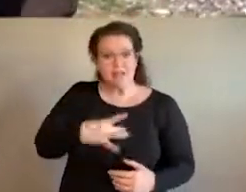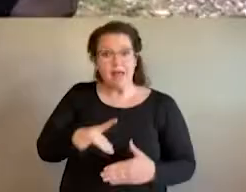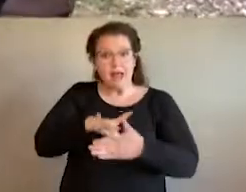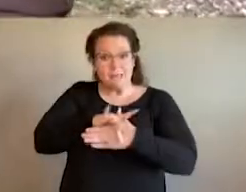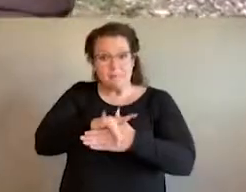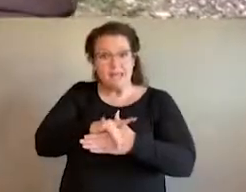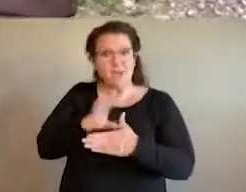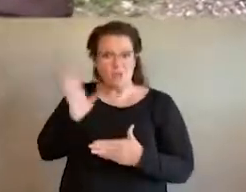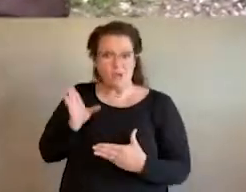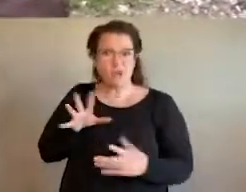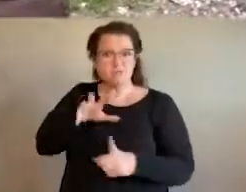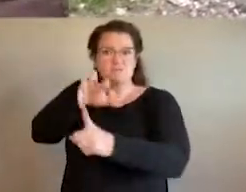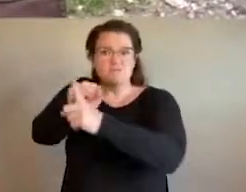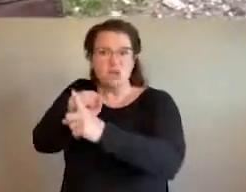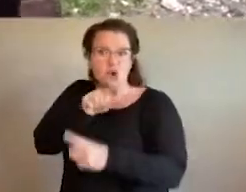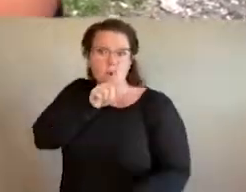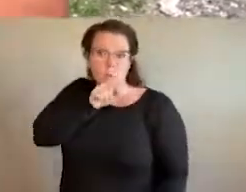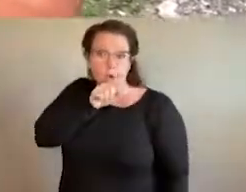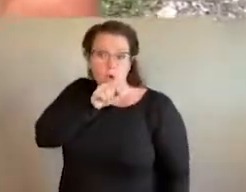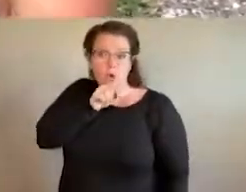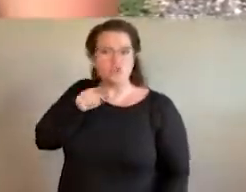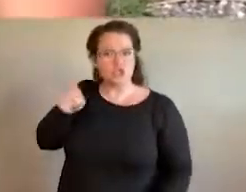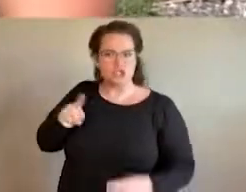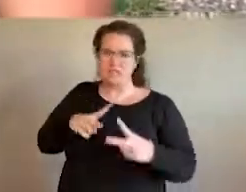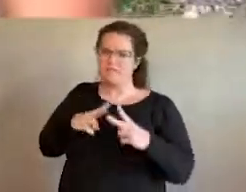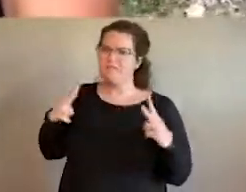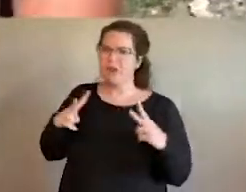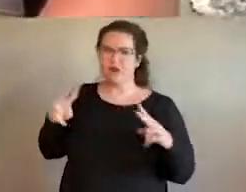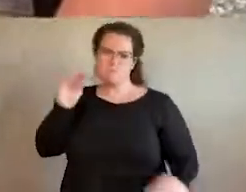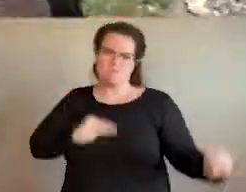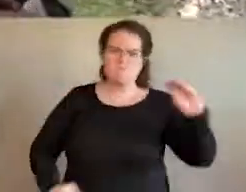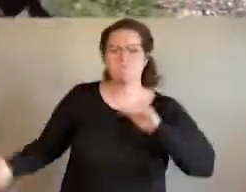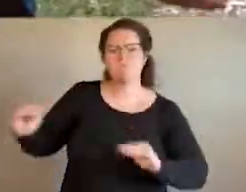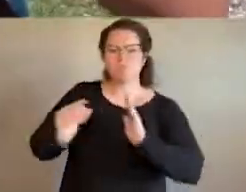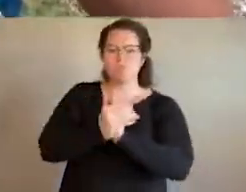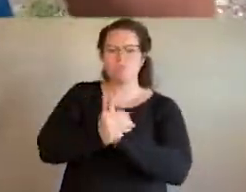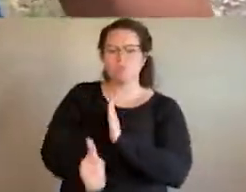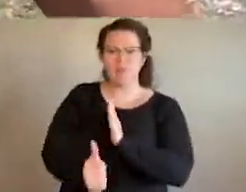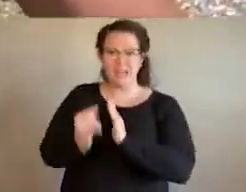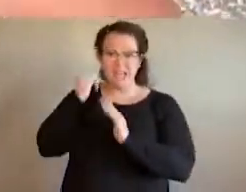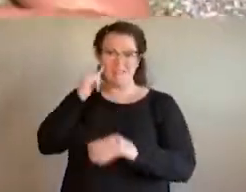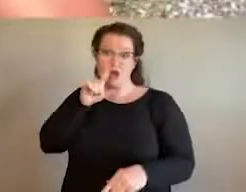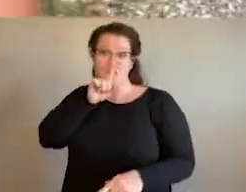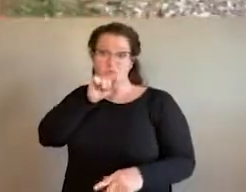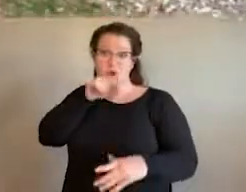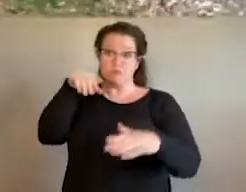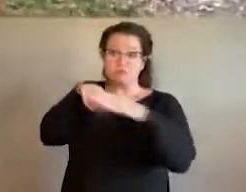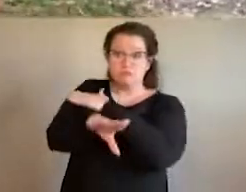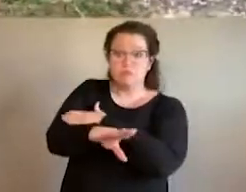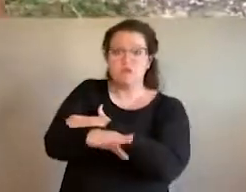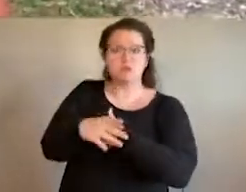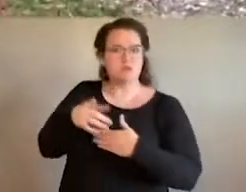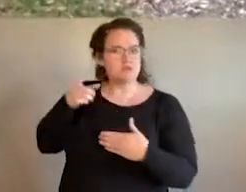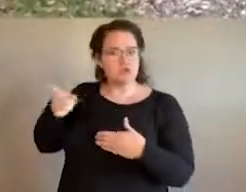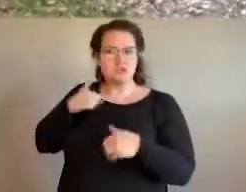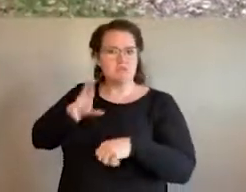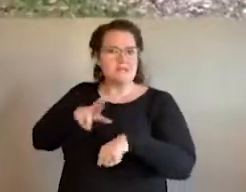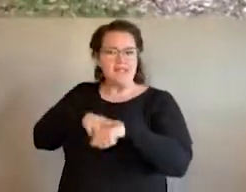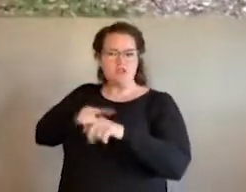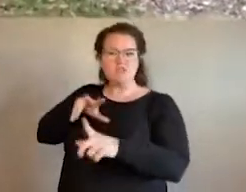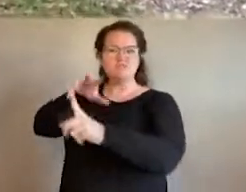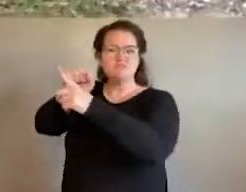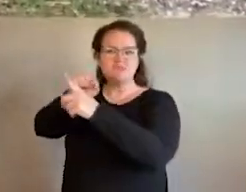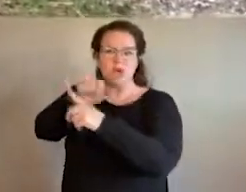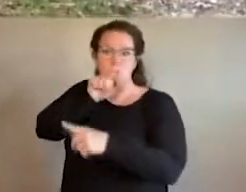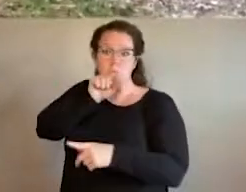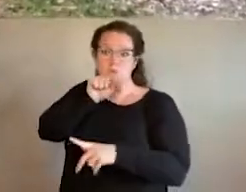meat, so she'll eat birds. She's very agile. Actually, when birds get in here, we just kind of let her do her thing, because it is natural for her. And